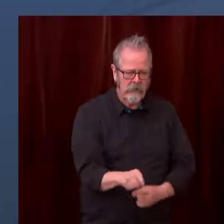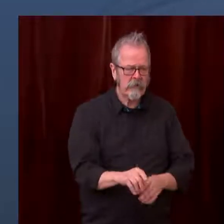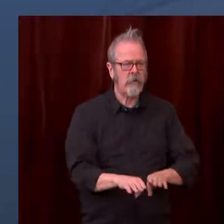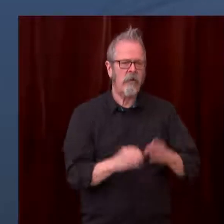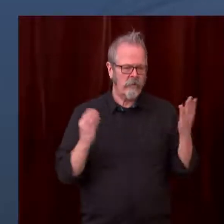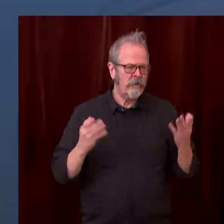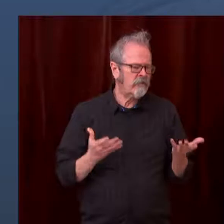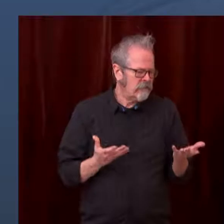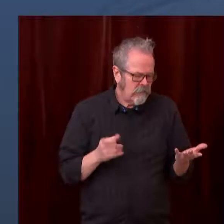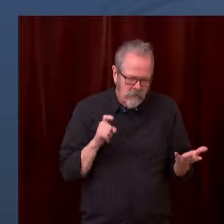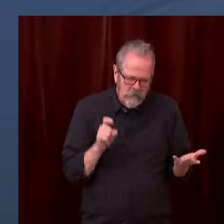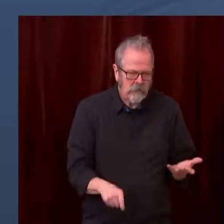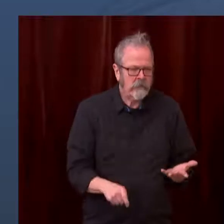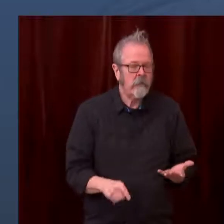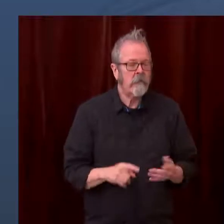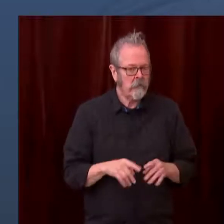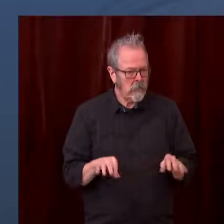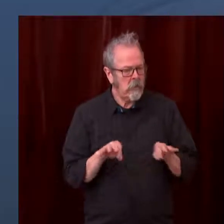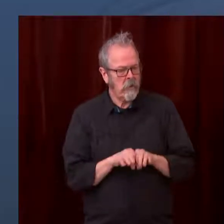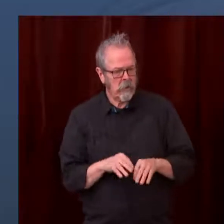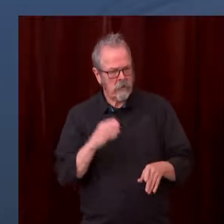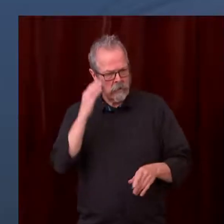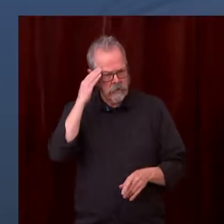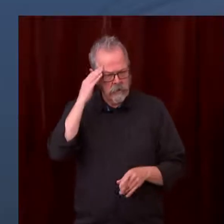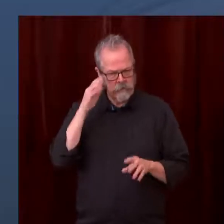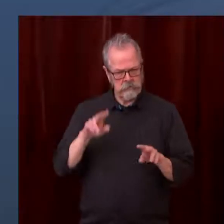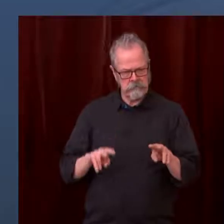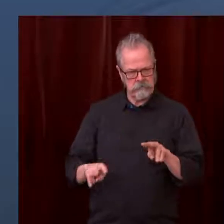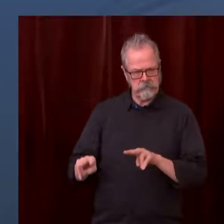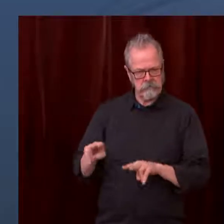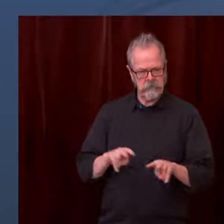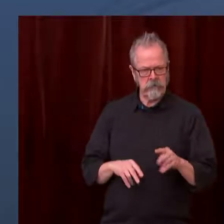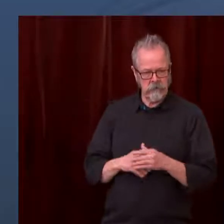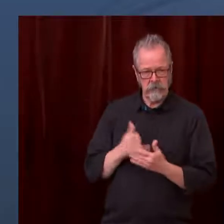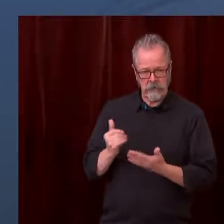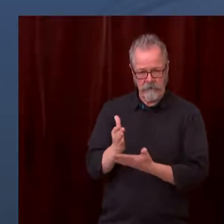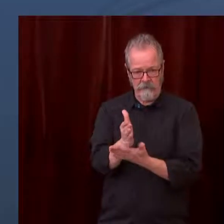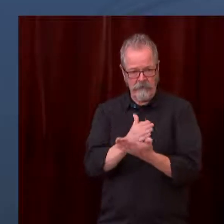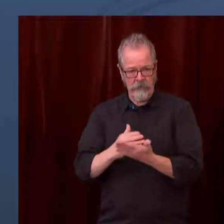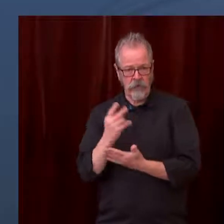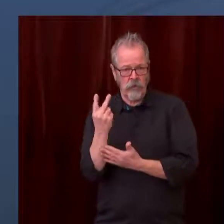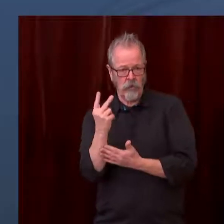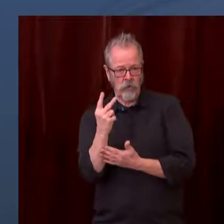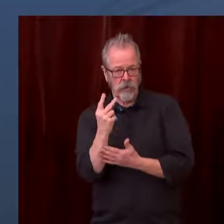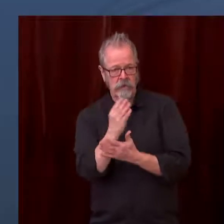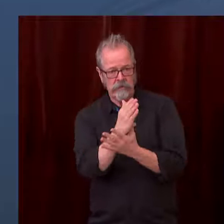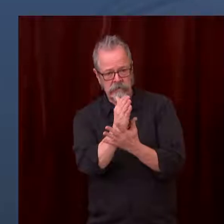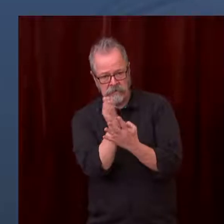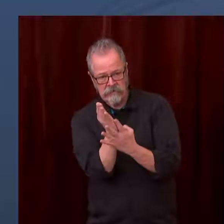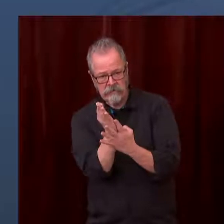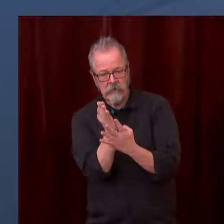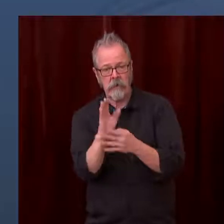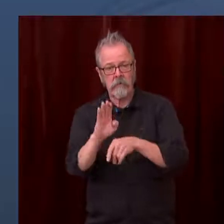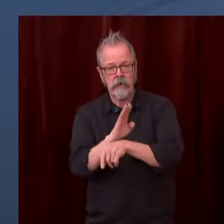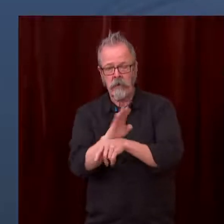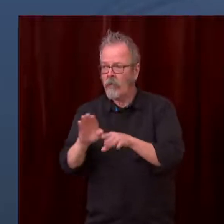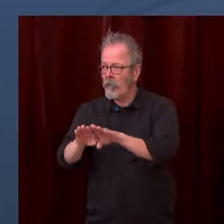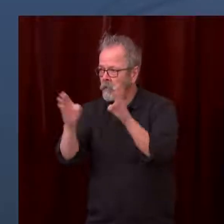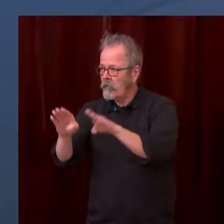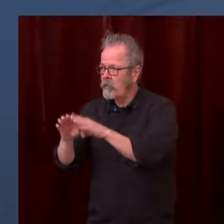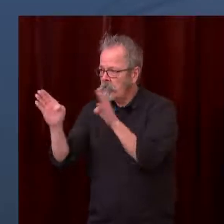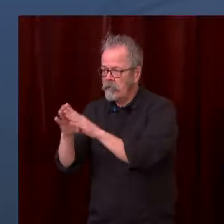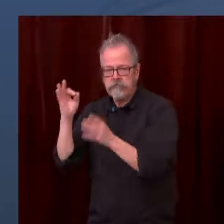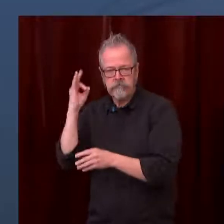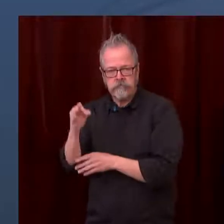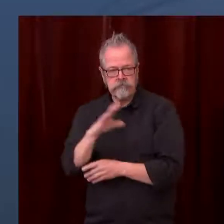of our businesses, but we're keeping a close eye on it. The CDC has recommended that we can reopen and remain